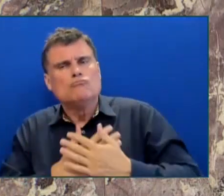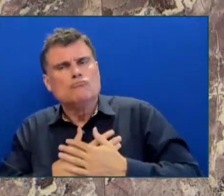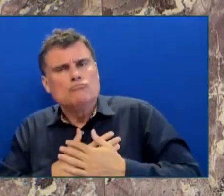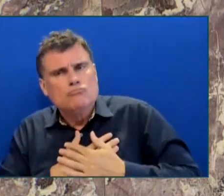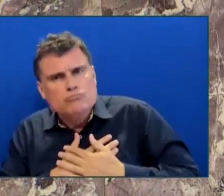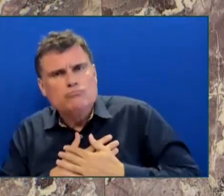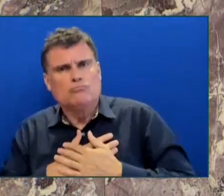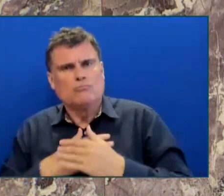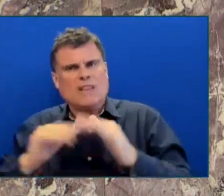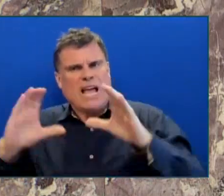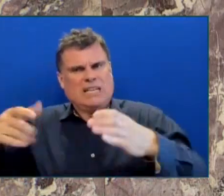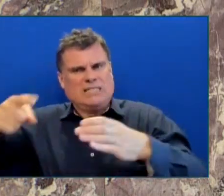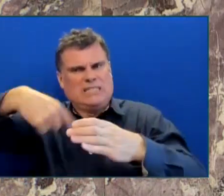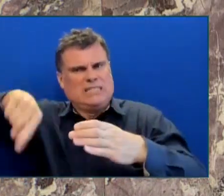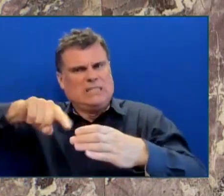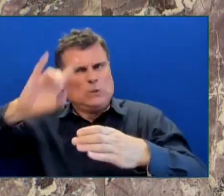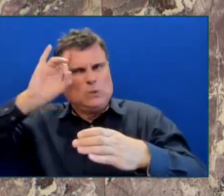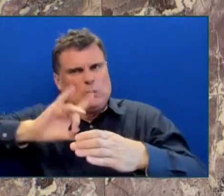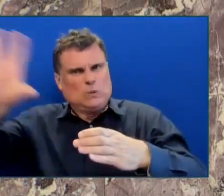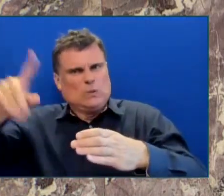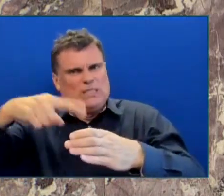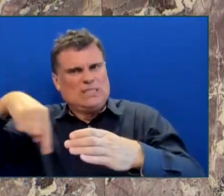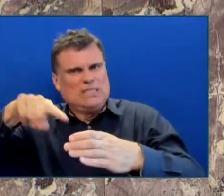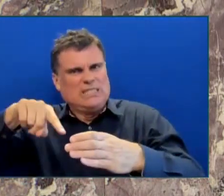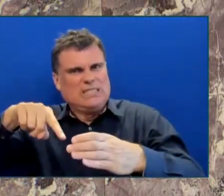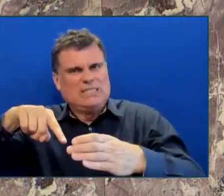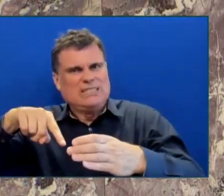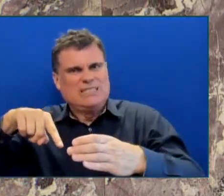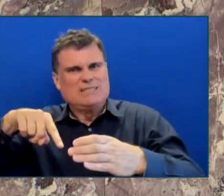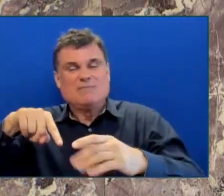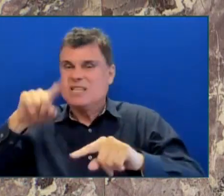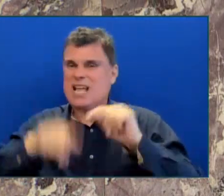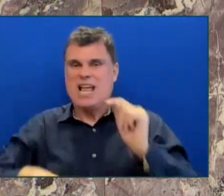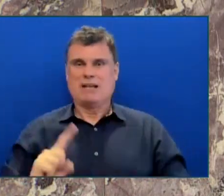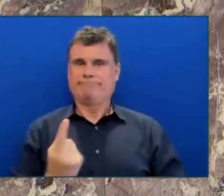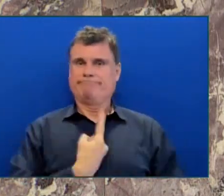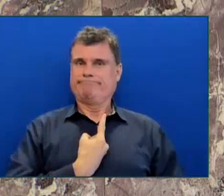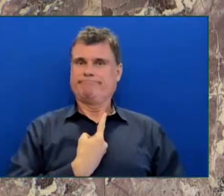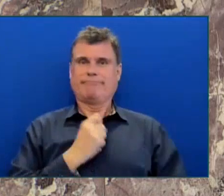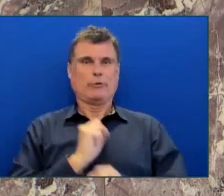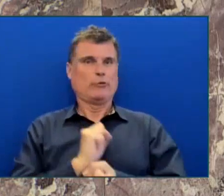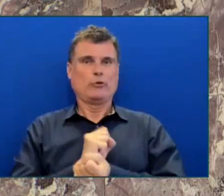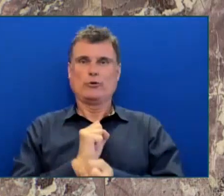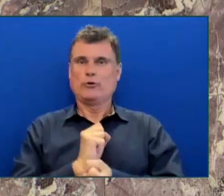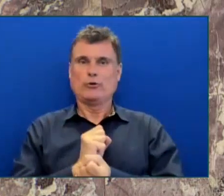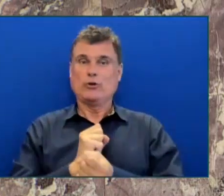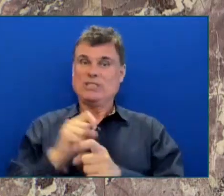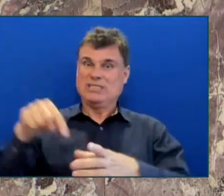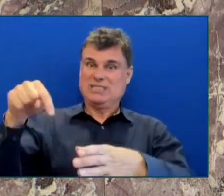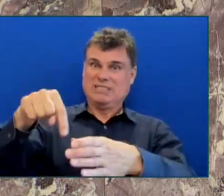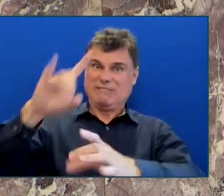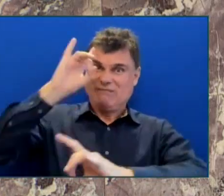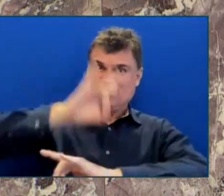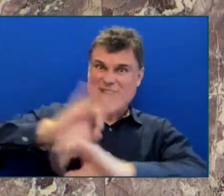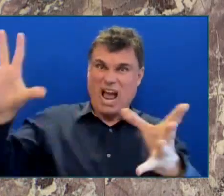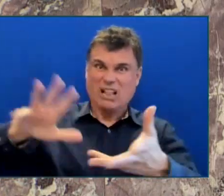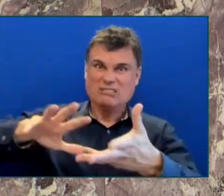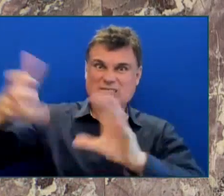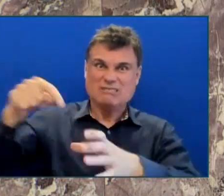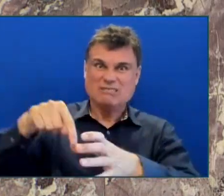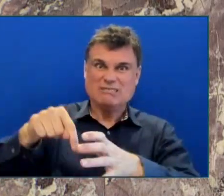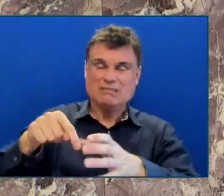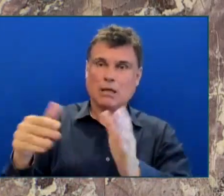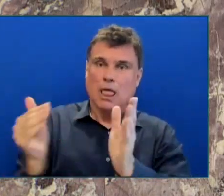jail. They need our justice system to recognize that violent offenders who continually reoffend with increasing